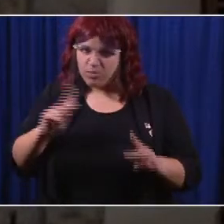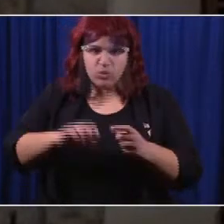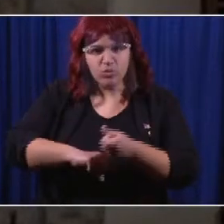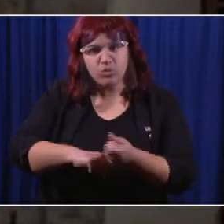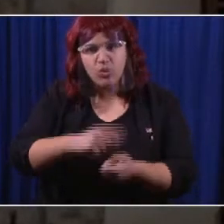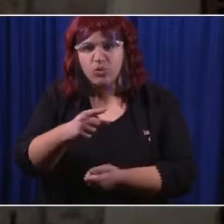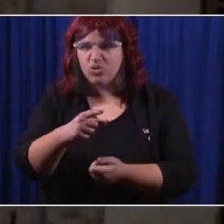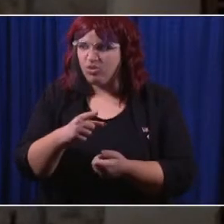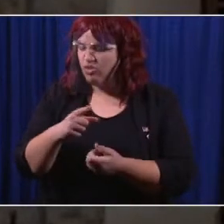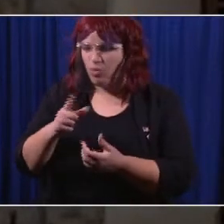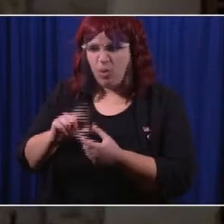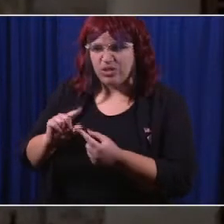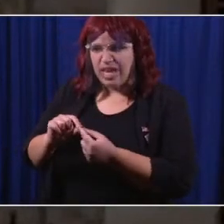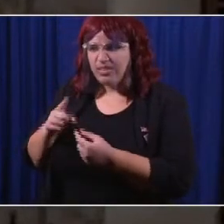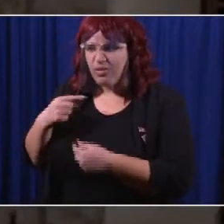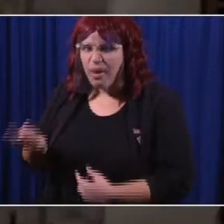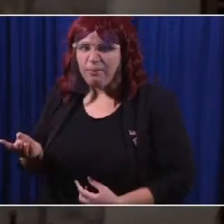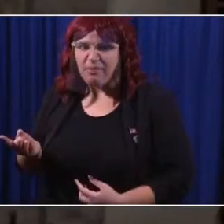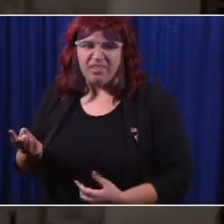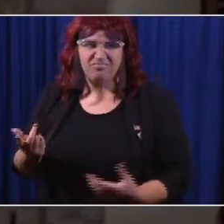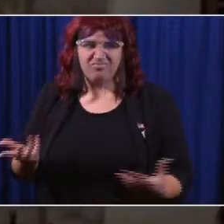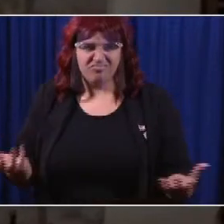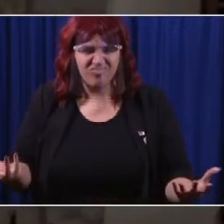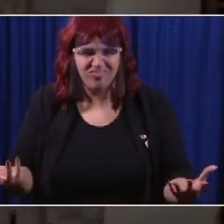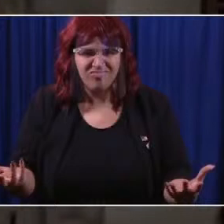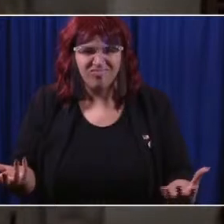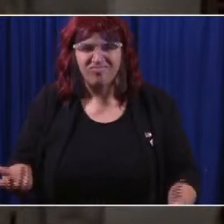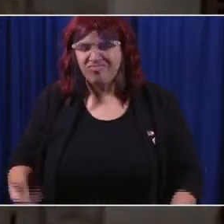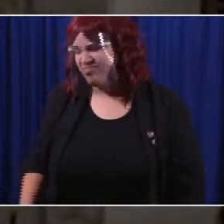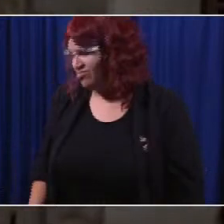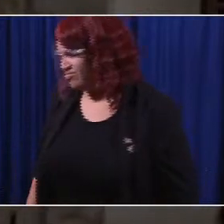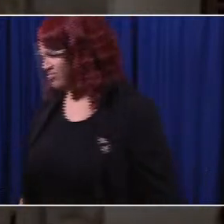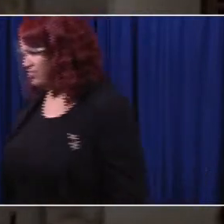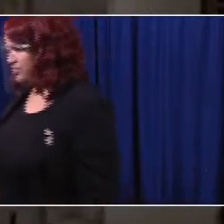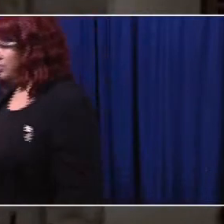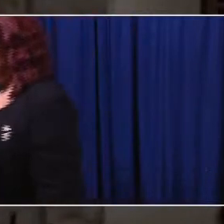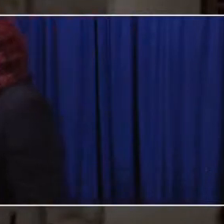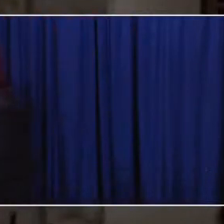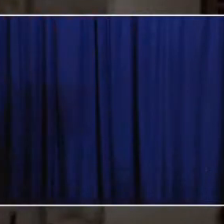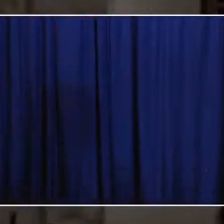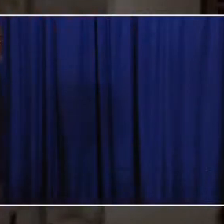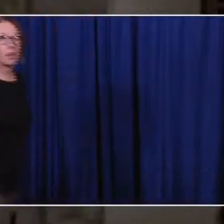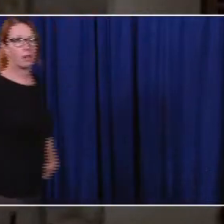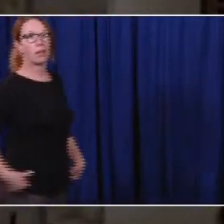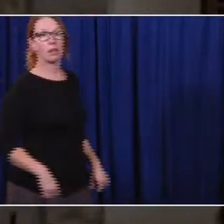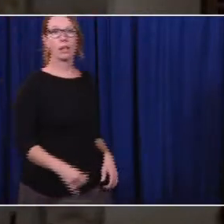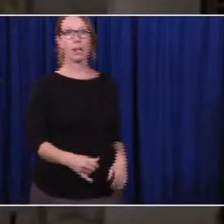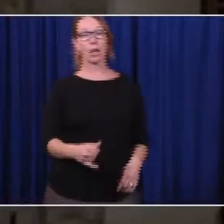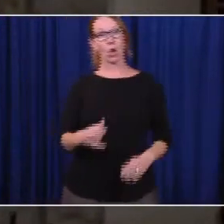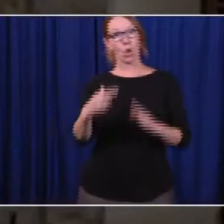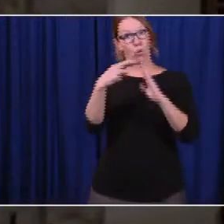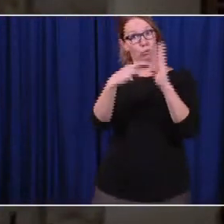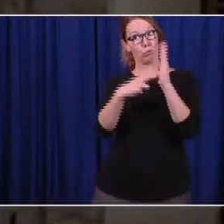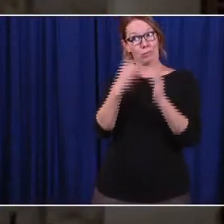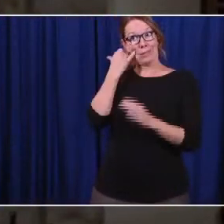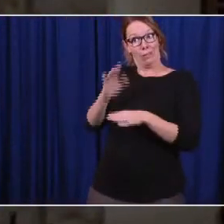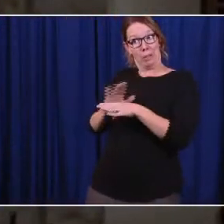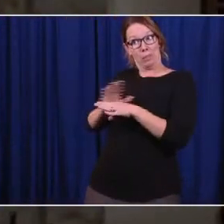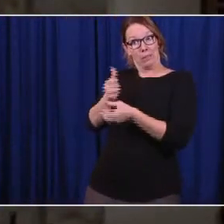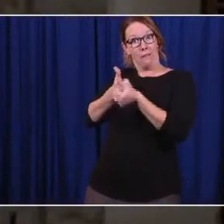these? Well, I guess what I would say to businesses that are following the rules, I'd say thank you. And, what they are doing is saving